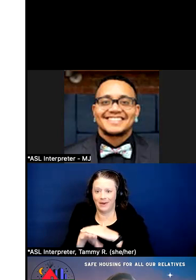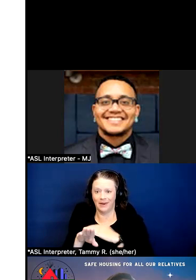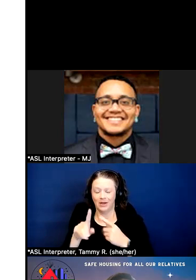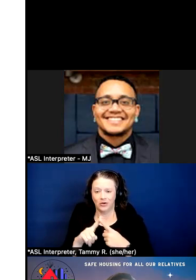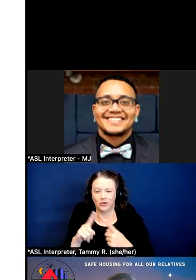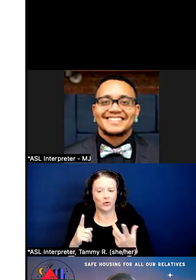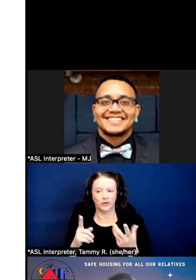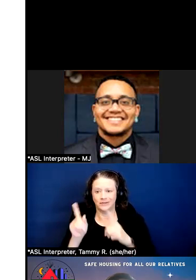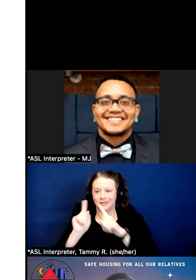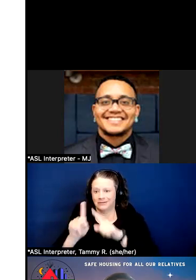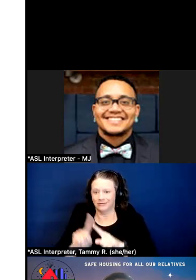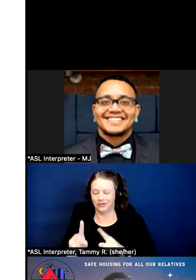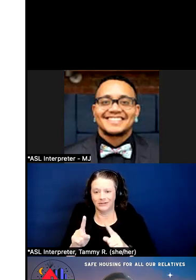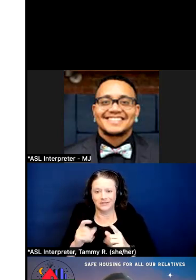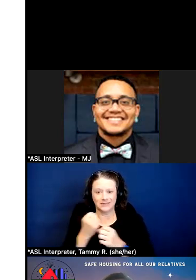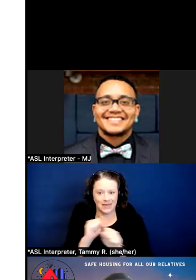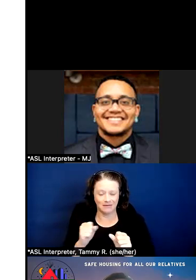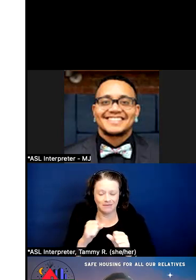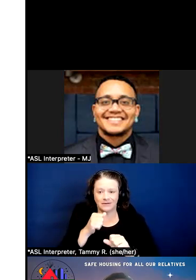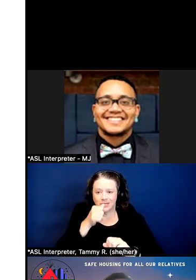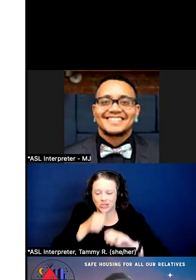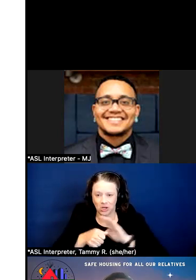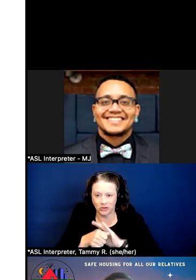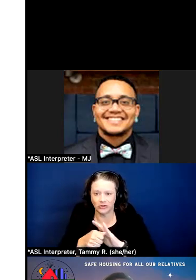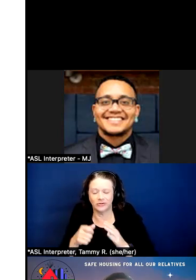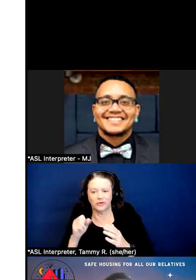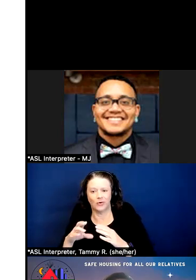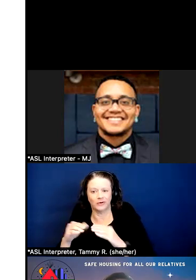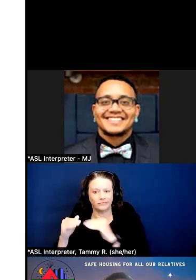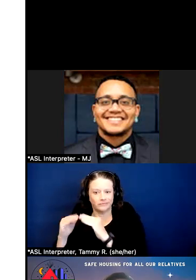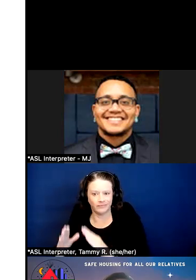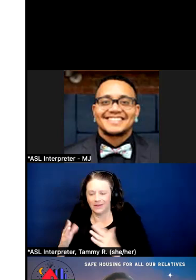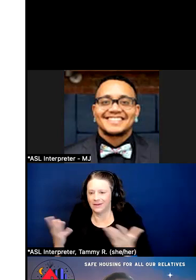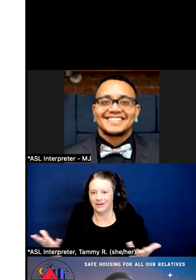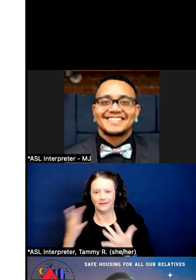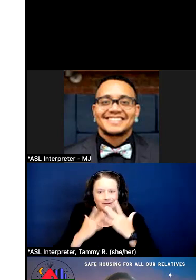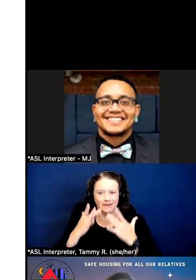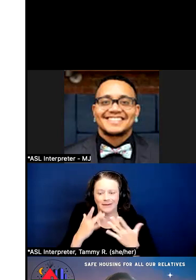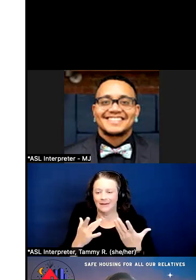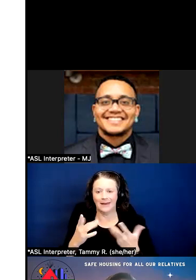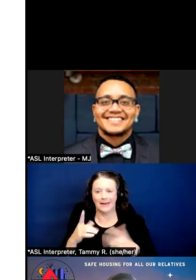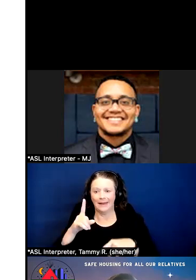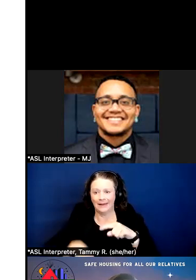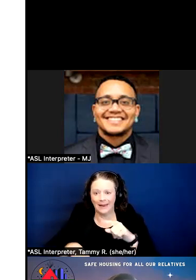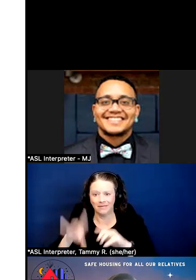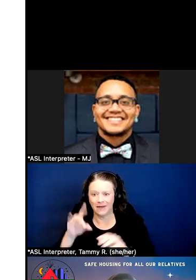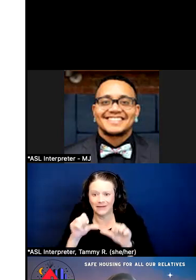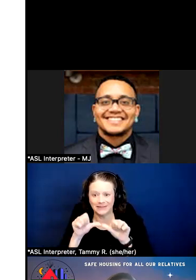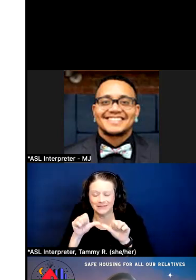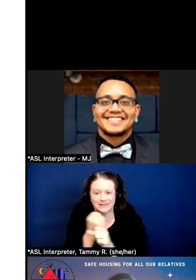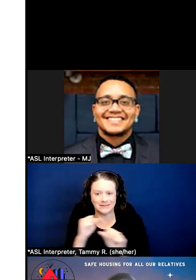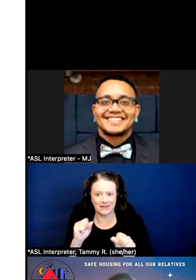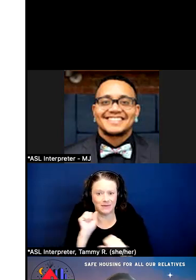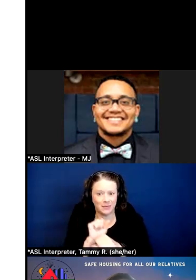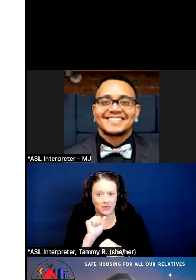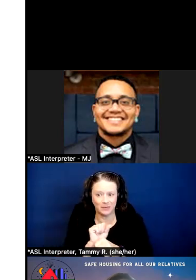further criminalization, and of course, it deepened their inability to find consistent and safe employment. And then